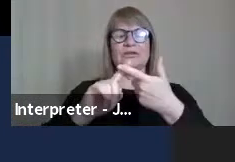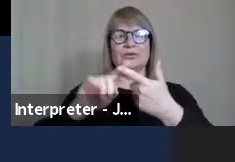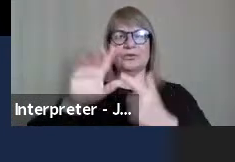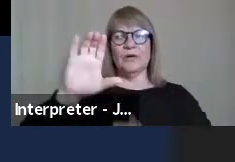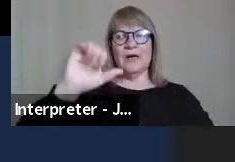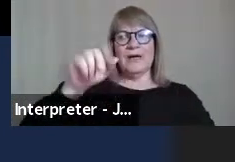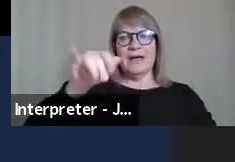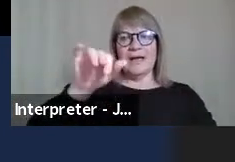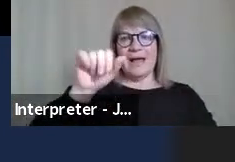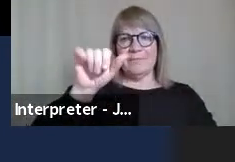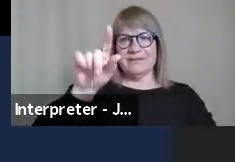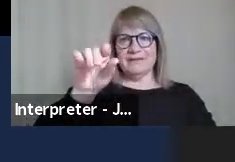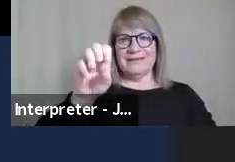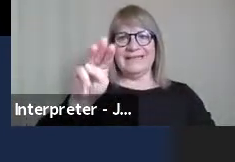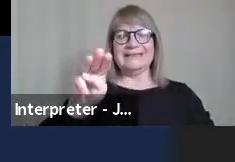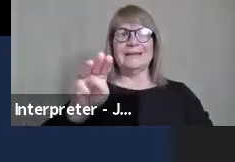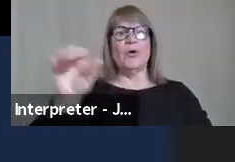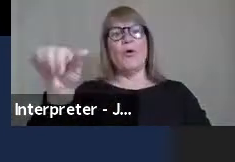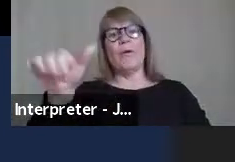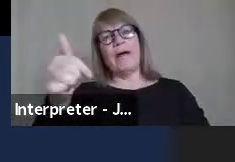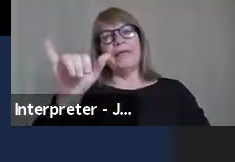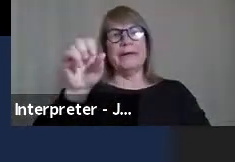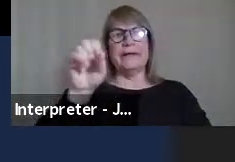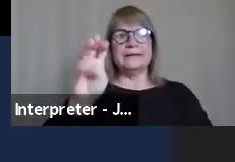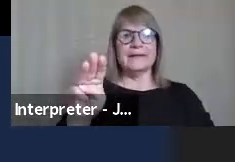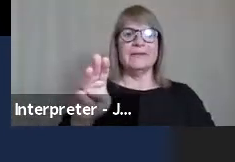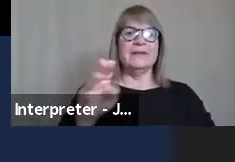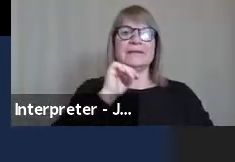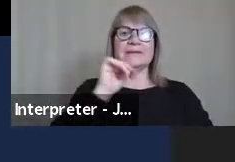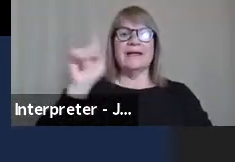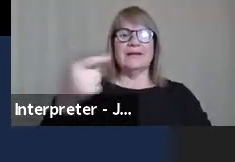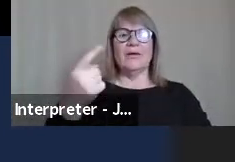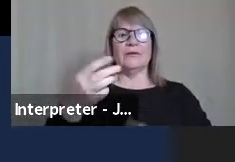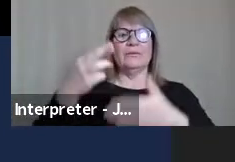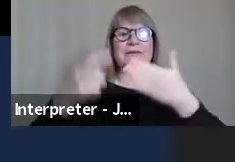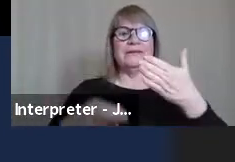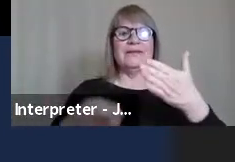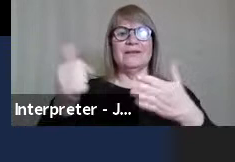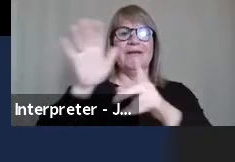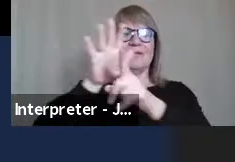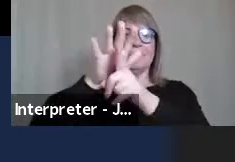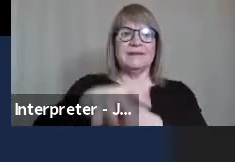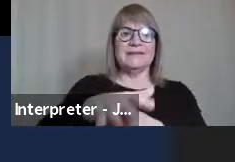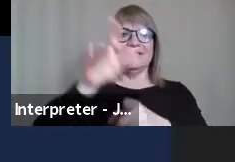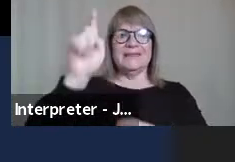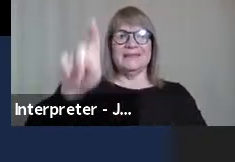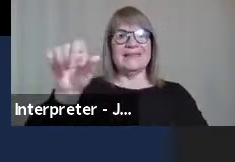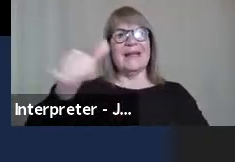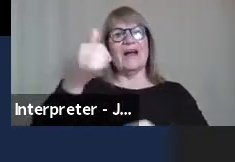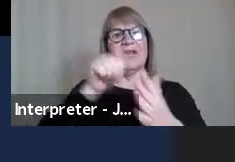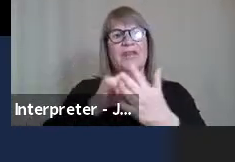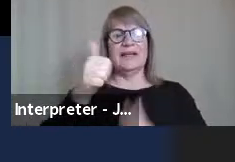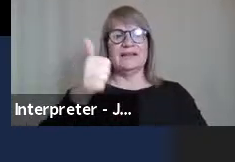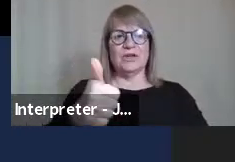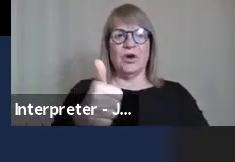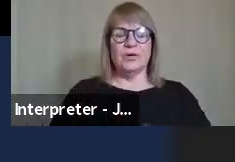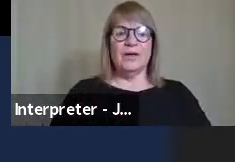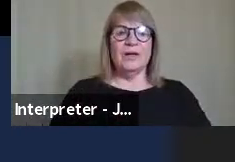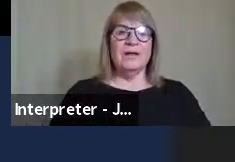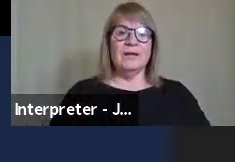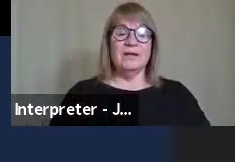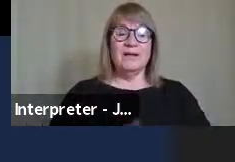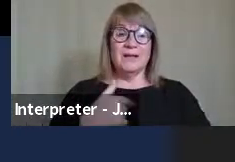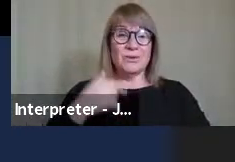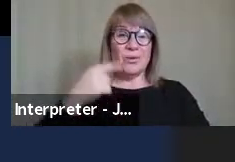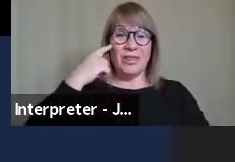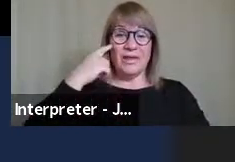nor is it a byproduct of any oppressed necessity other than its own um and so i think um you know despite any sort